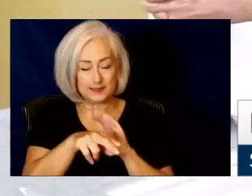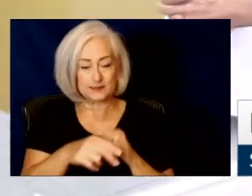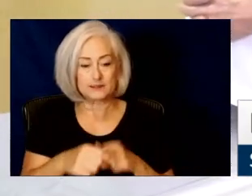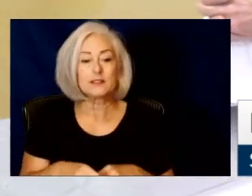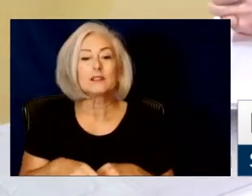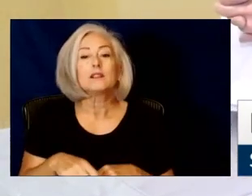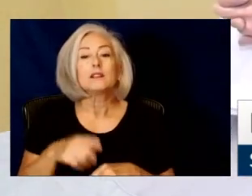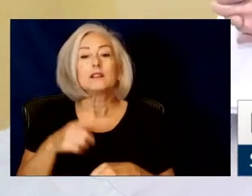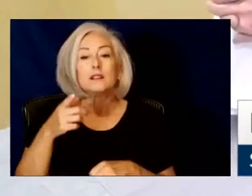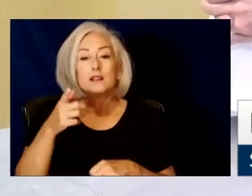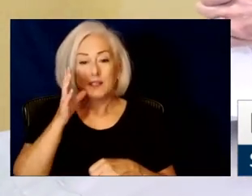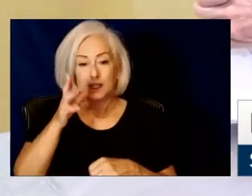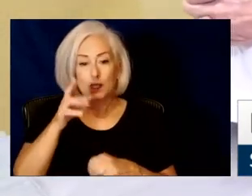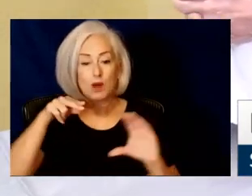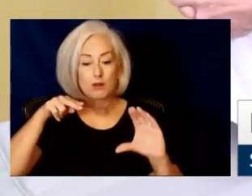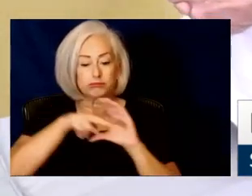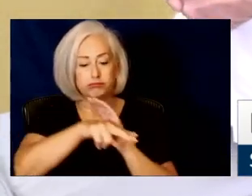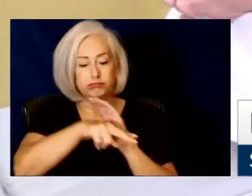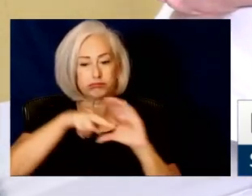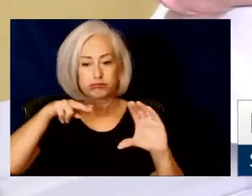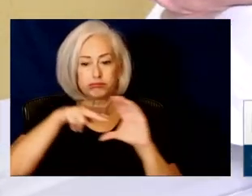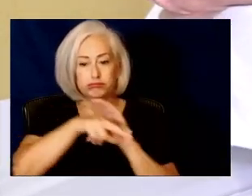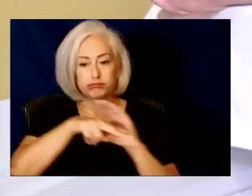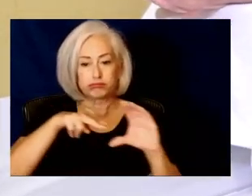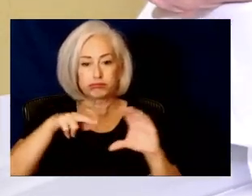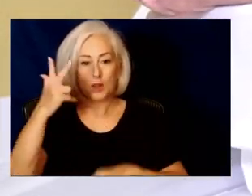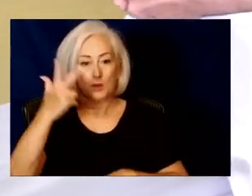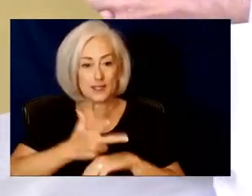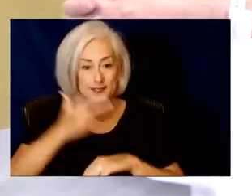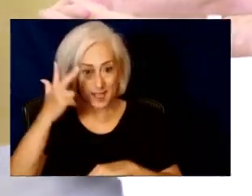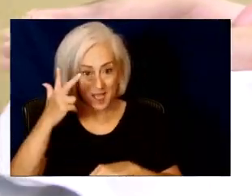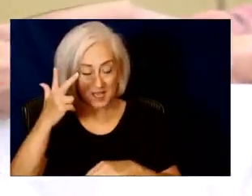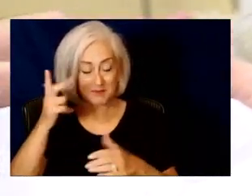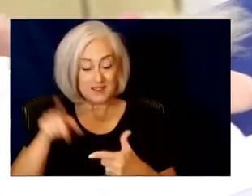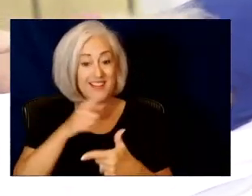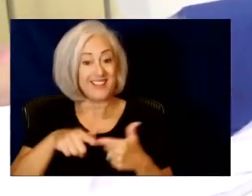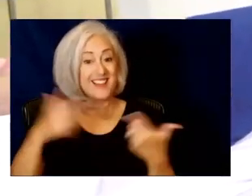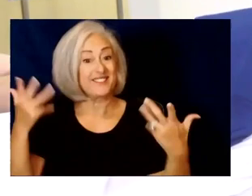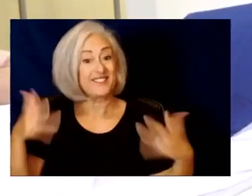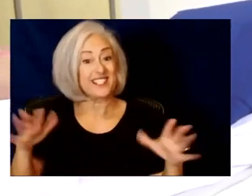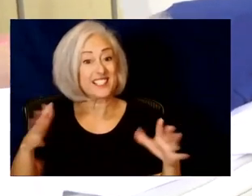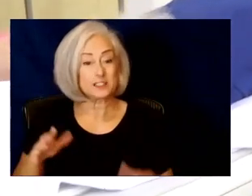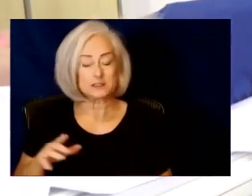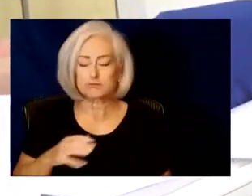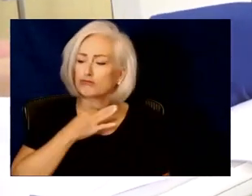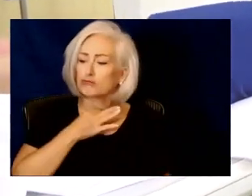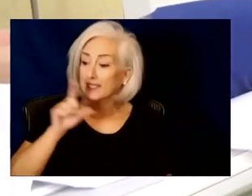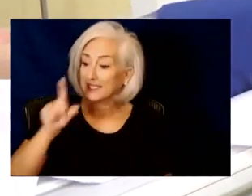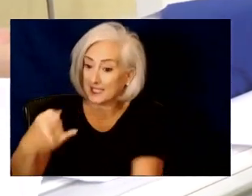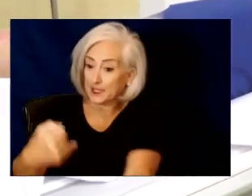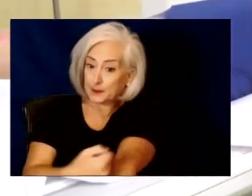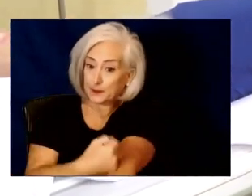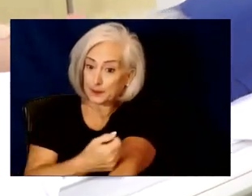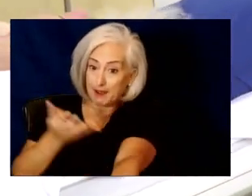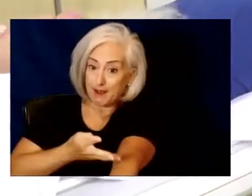about 3 times, and then we are done. That's all right. And does he have to even have an IV?